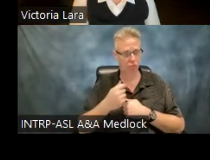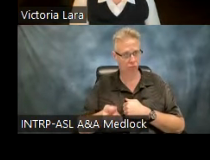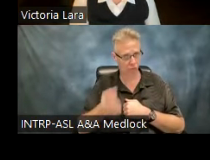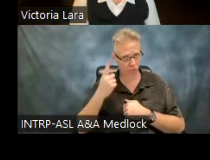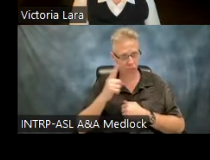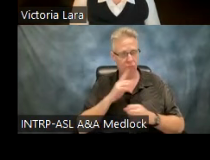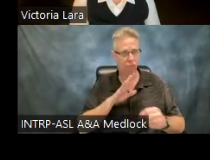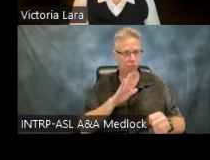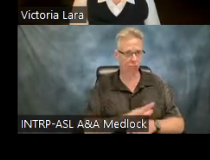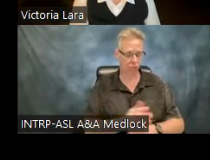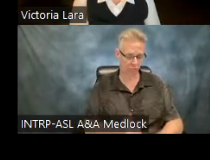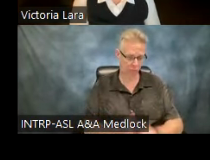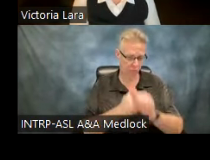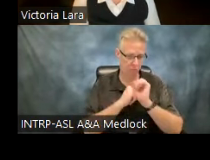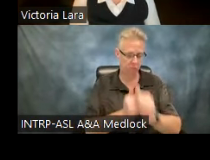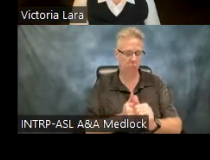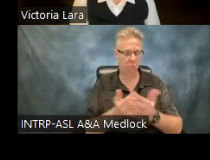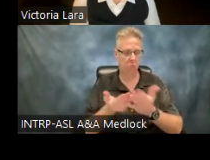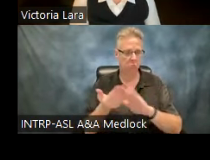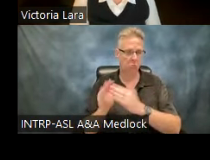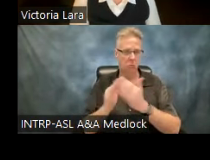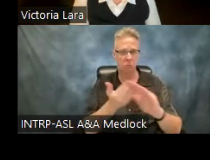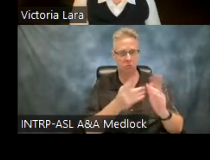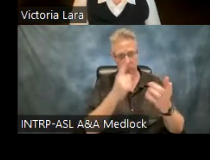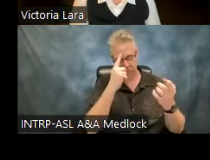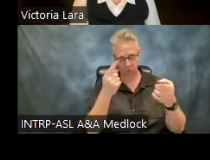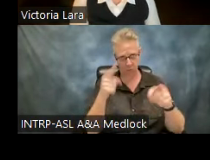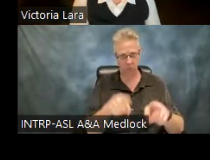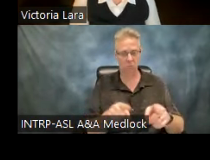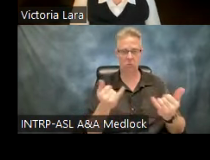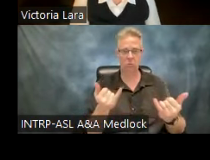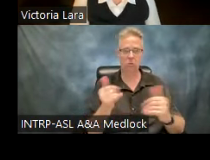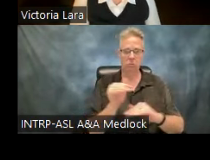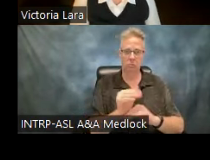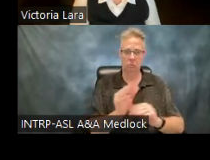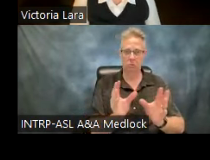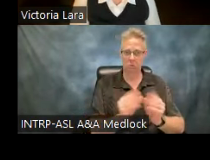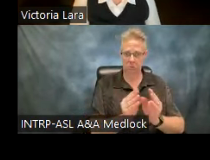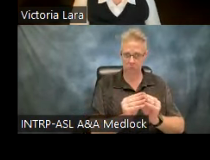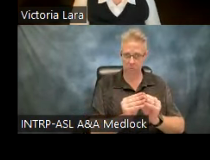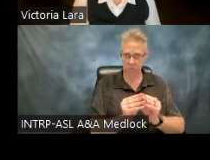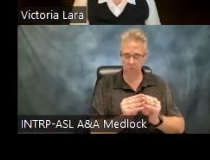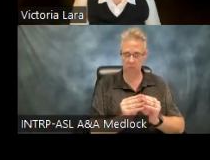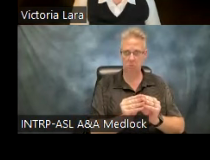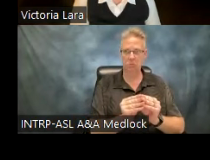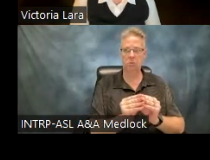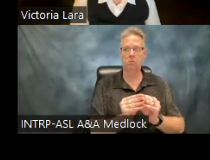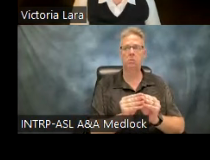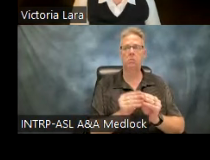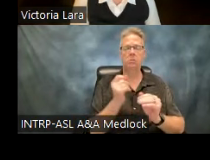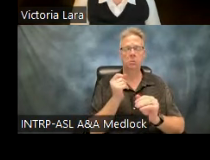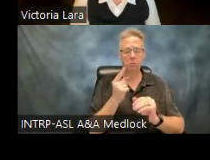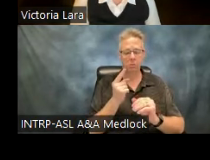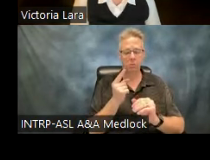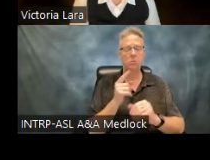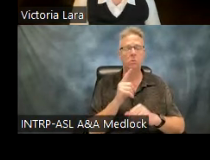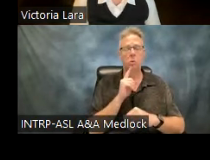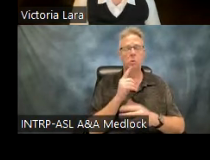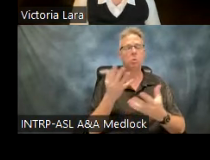de acuerdo following the de community's cometer, o sea, agreements for today's meeting and to gently calling in our college